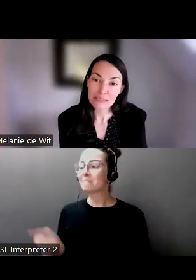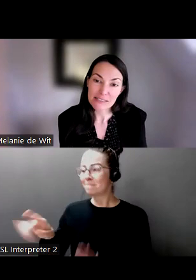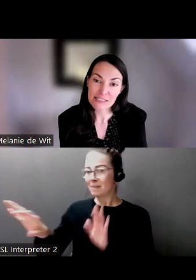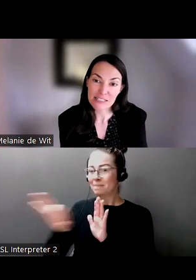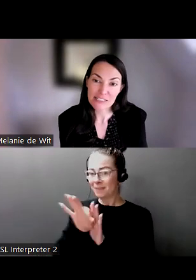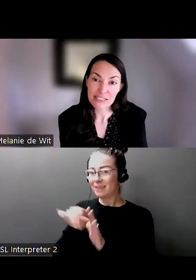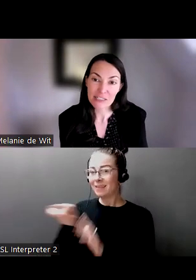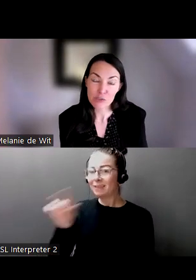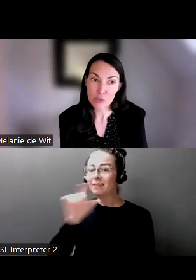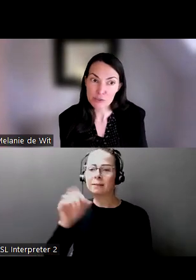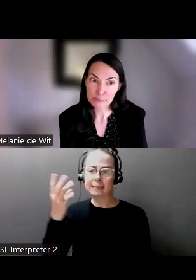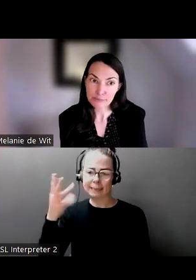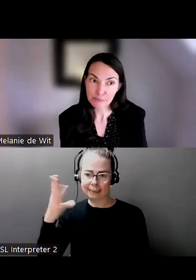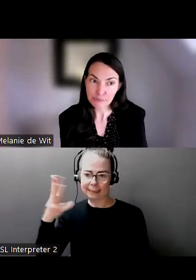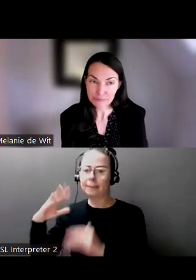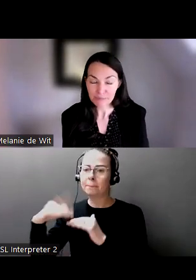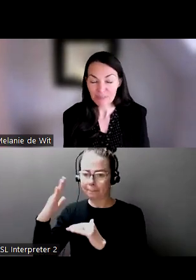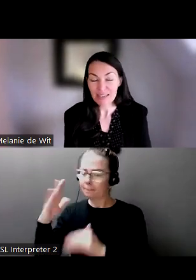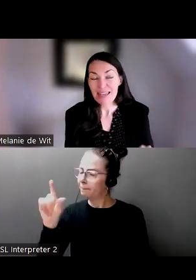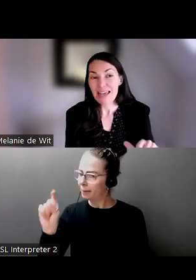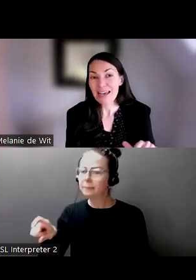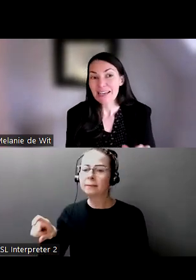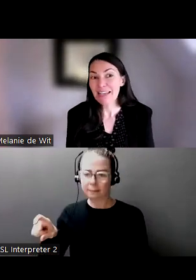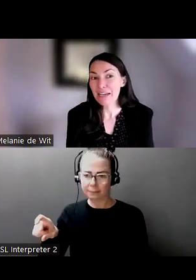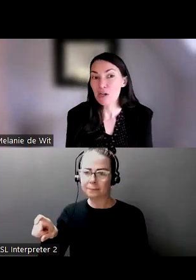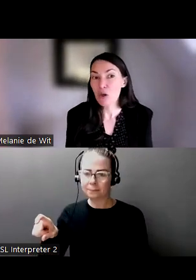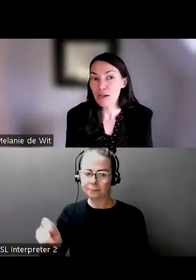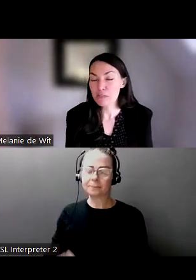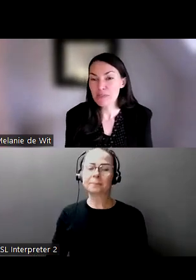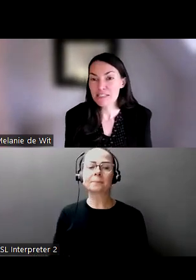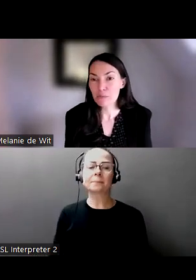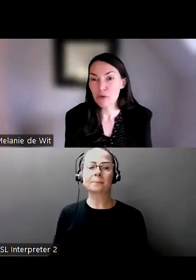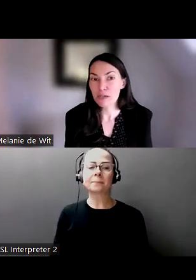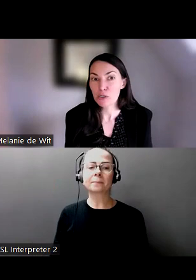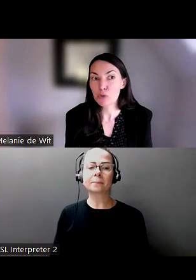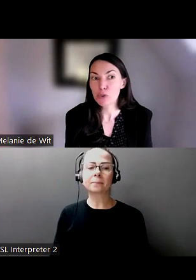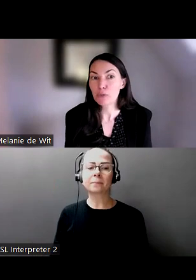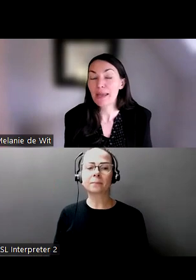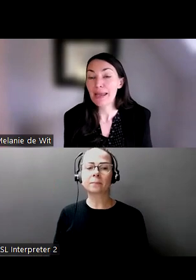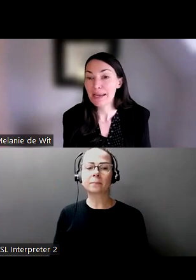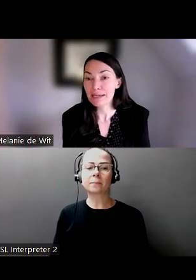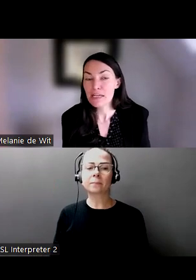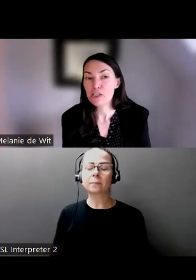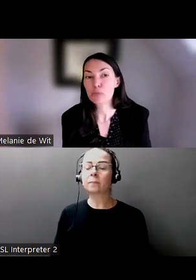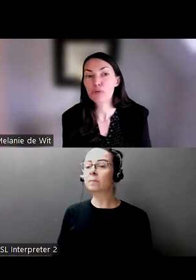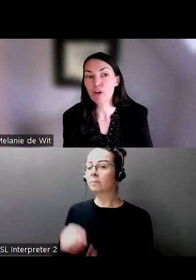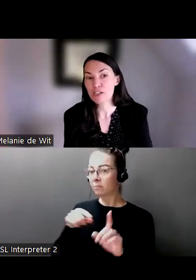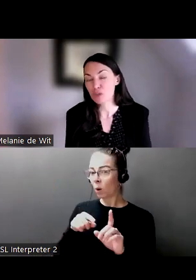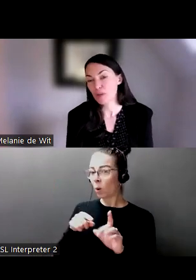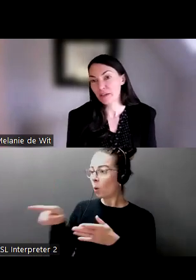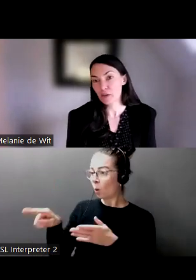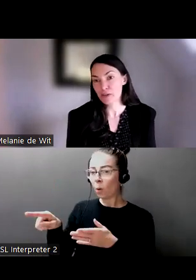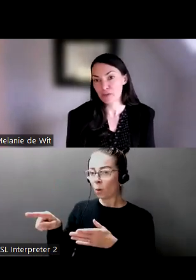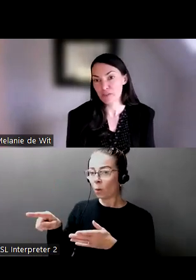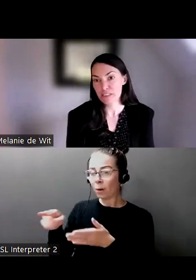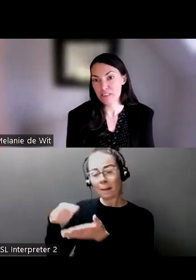be at least 16 years old. And it cannot be someone who you pay to provide you